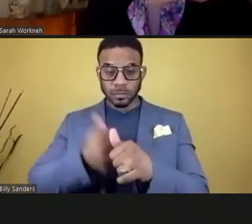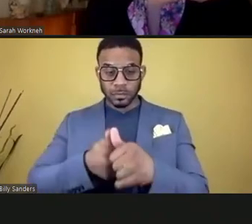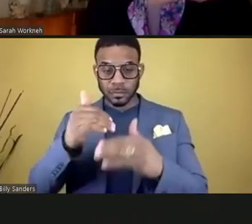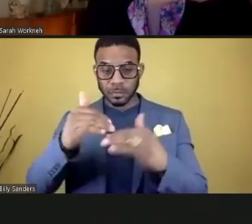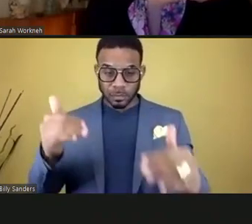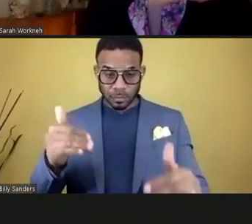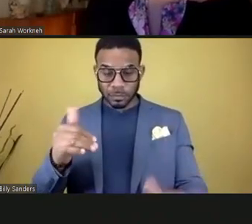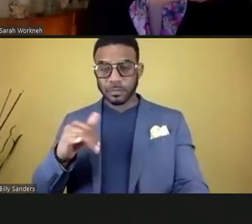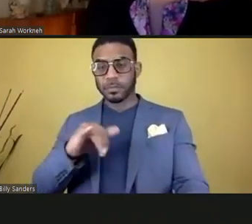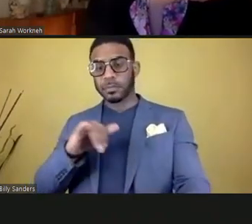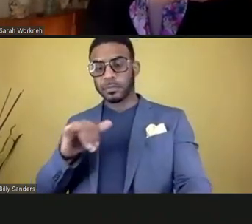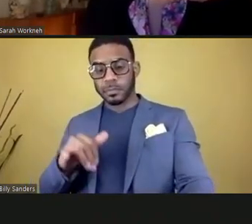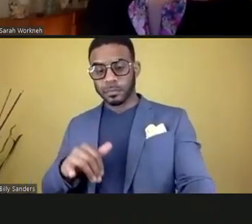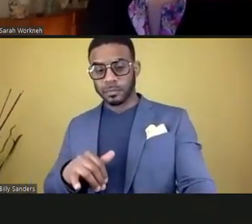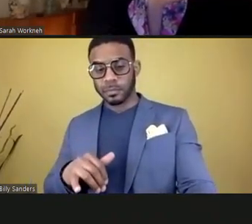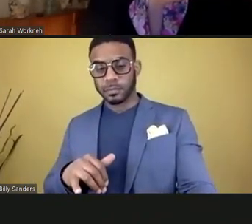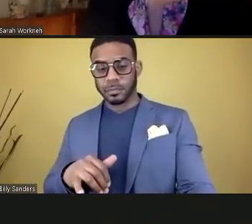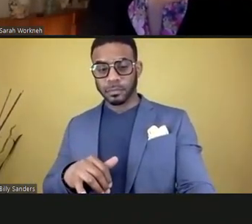level of system?